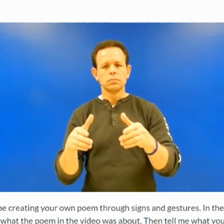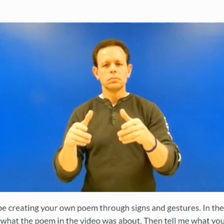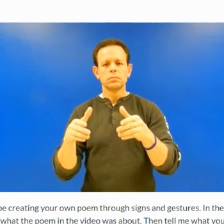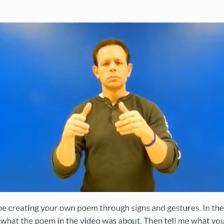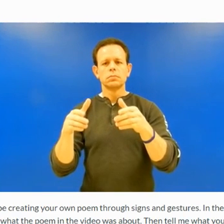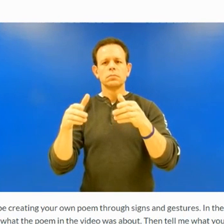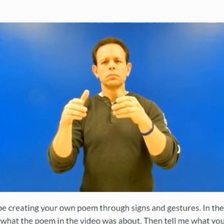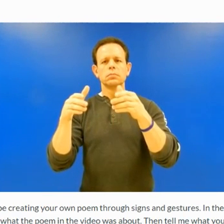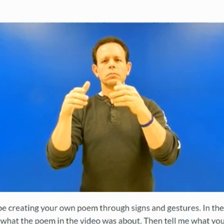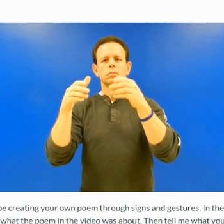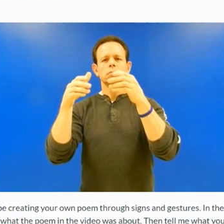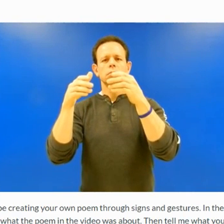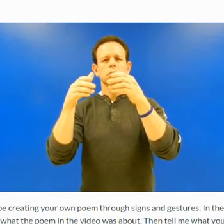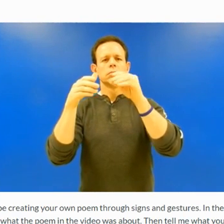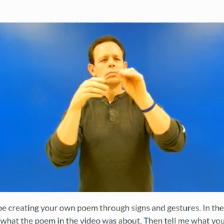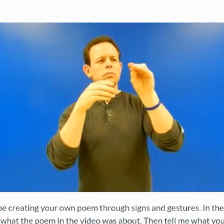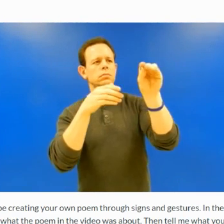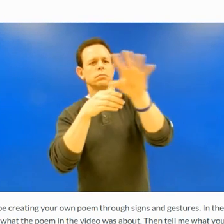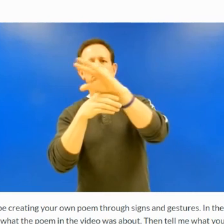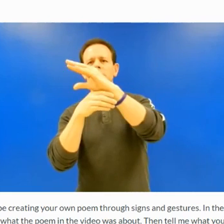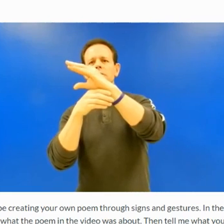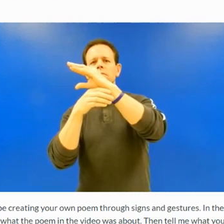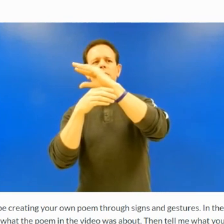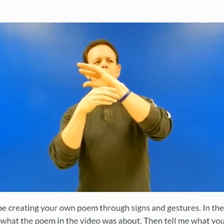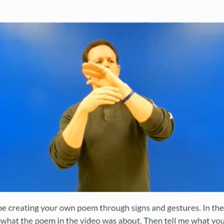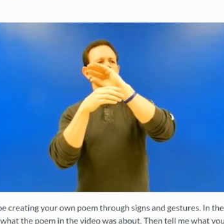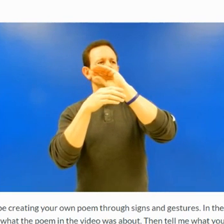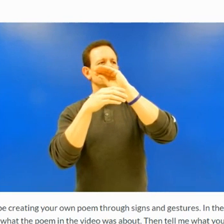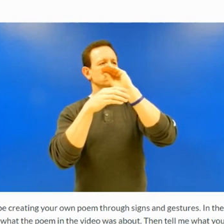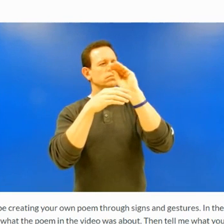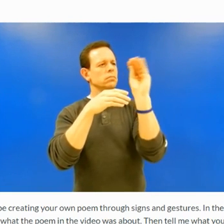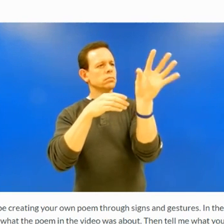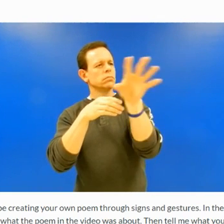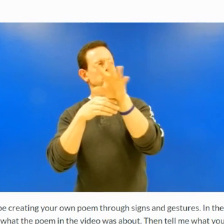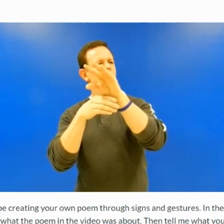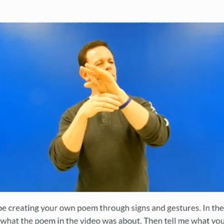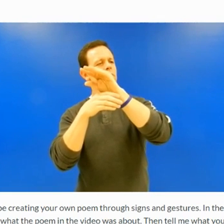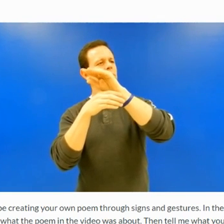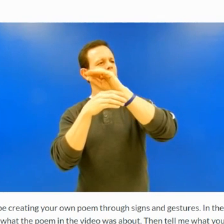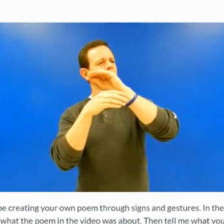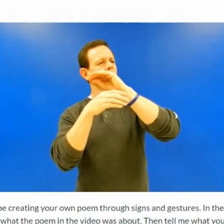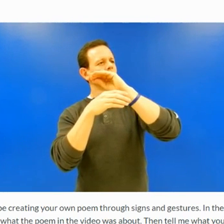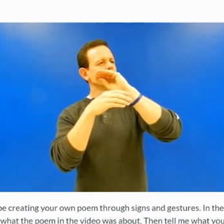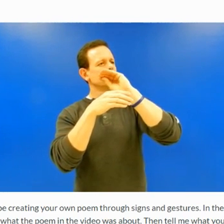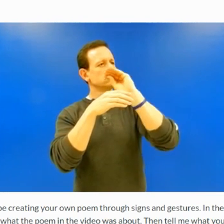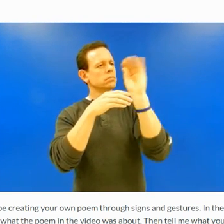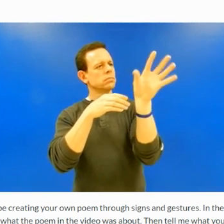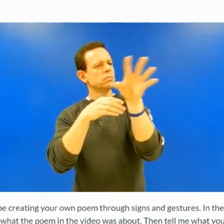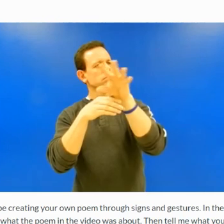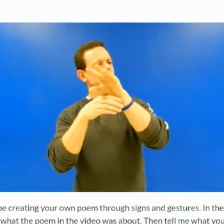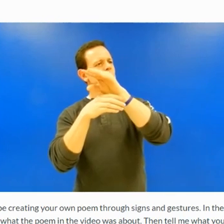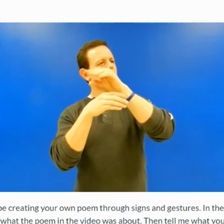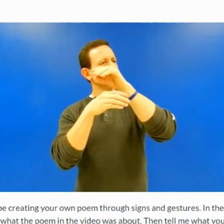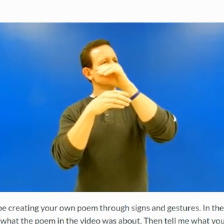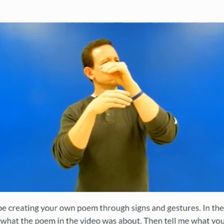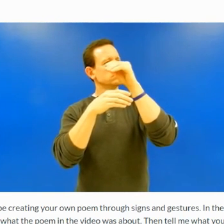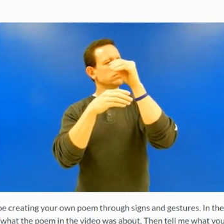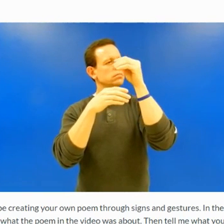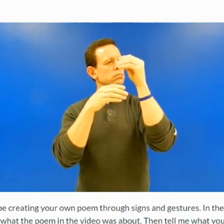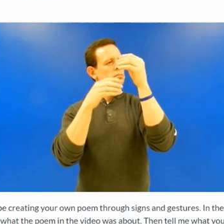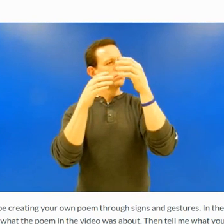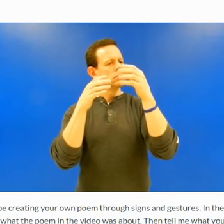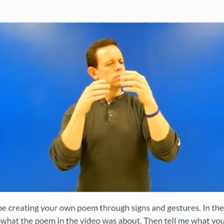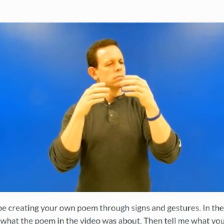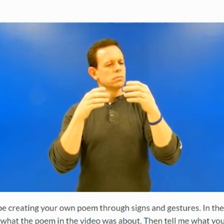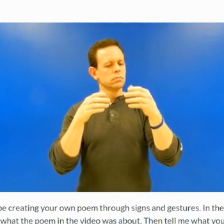means the same. If you were to hear something, hearing the same sounds, which is alliteration is a pleasing sound when